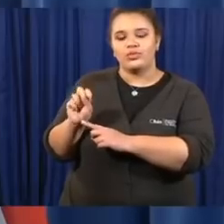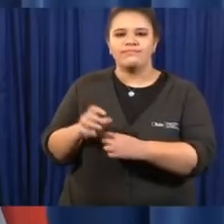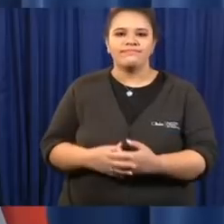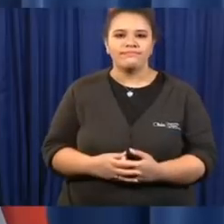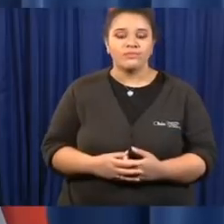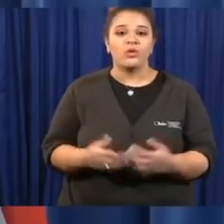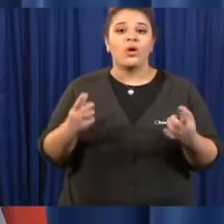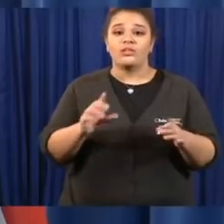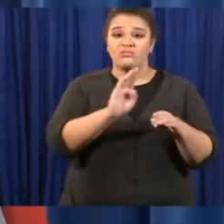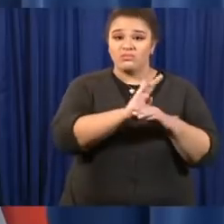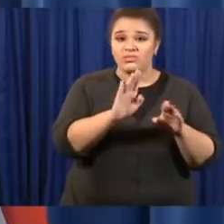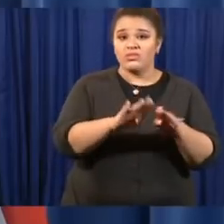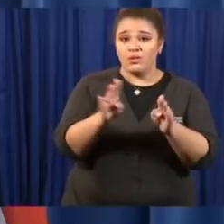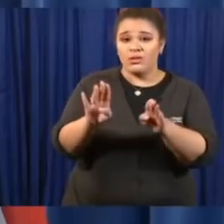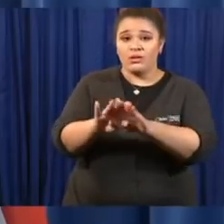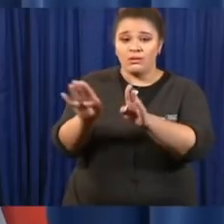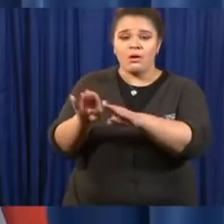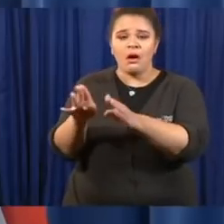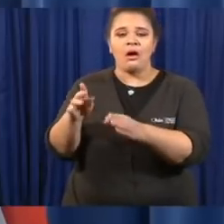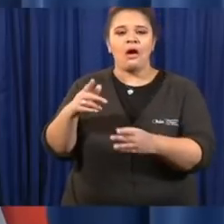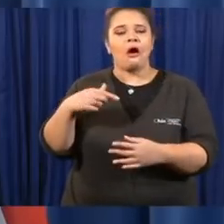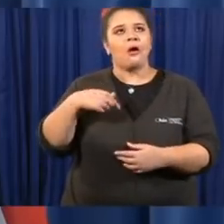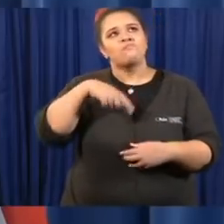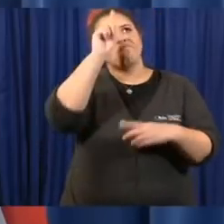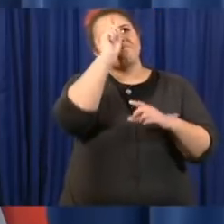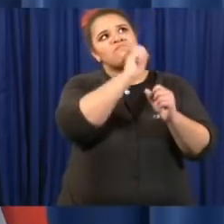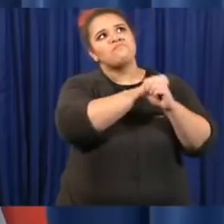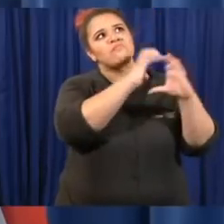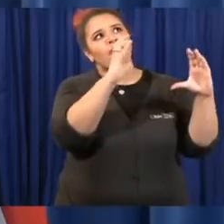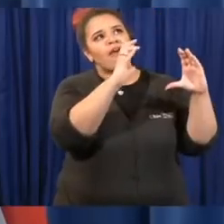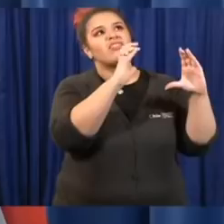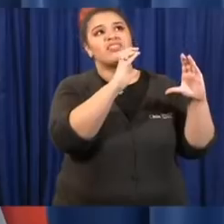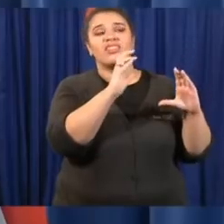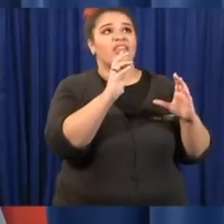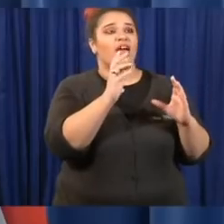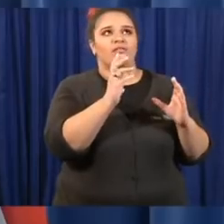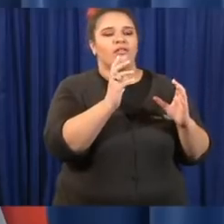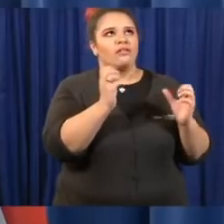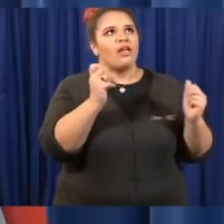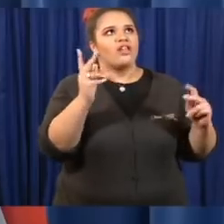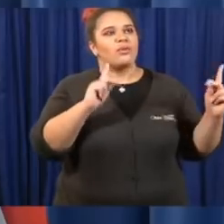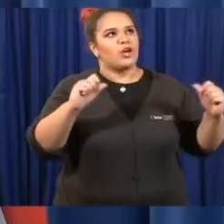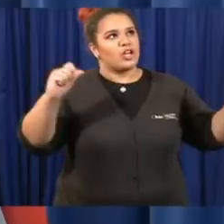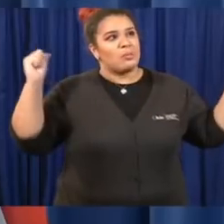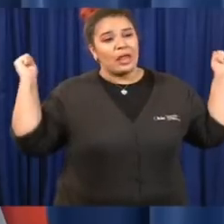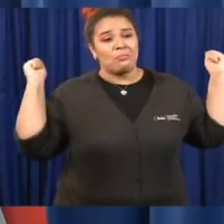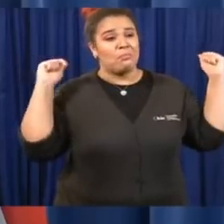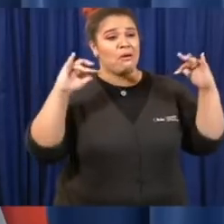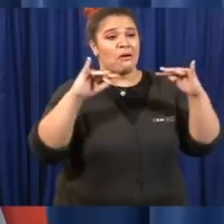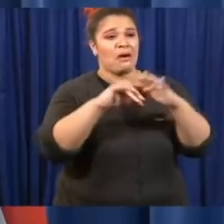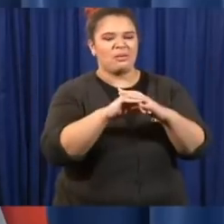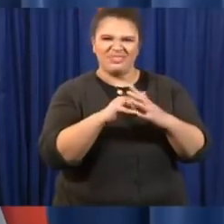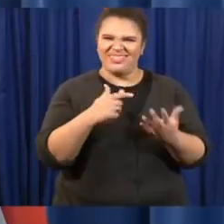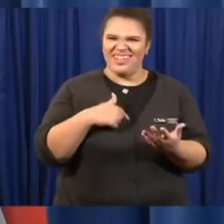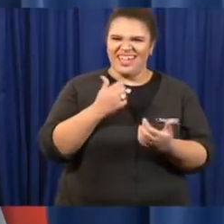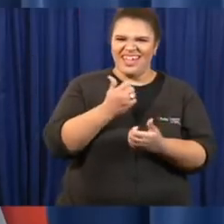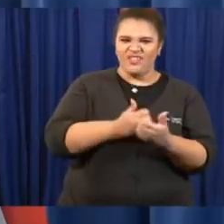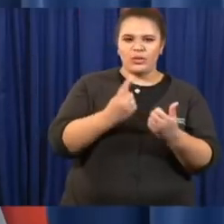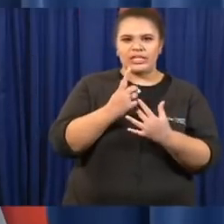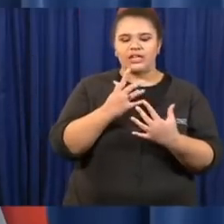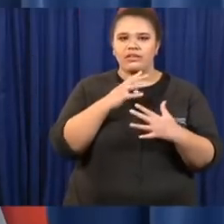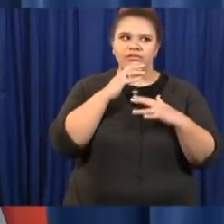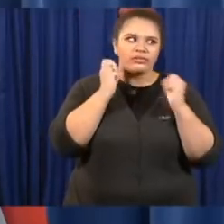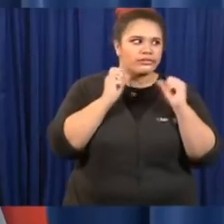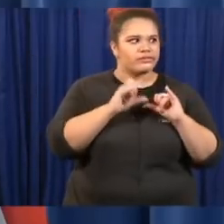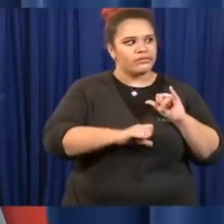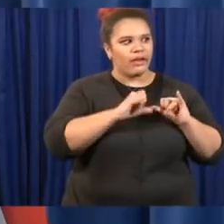I imagine there's going to be a huge influx of people sort of flooding. I think we're all a little cabin fevery. Will there be any